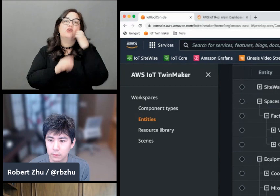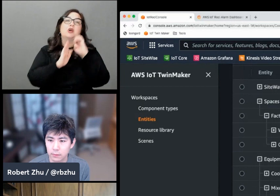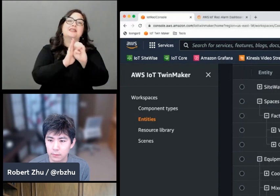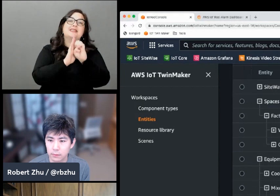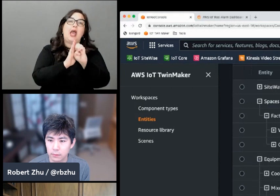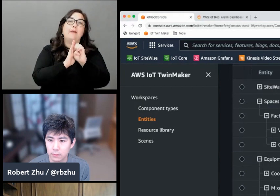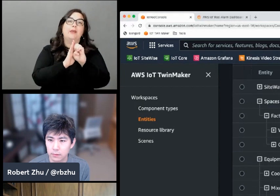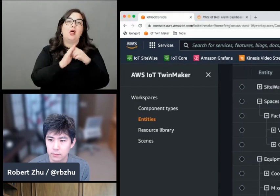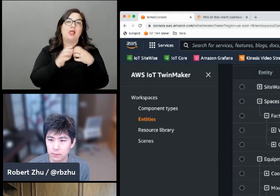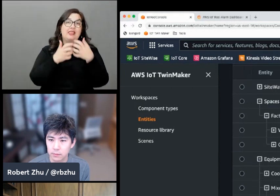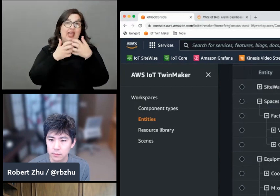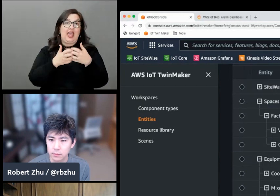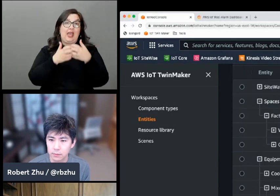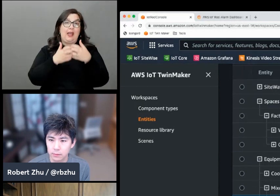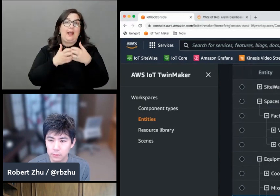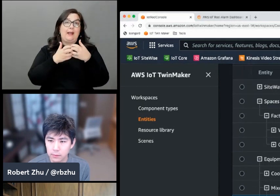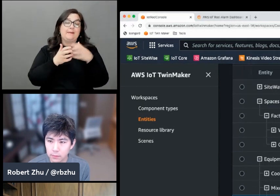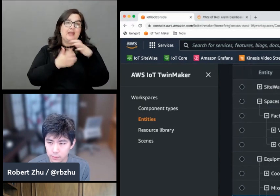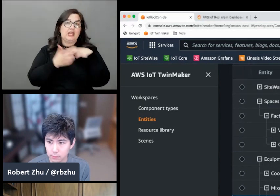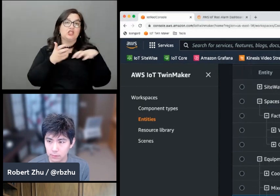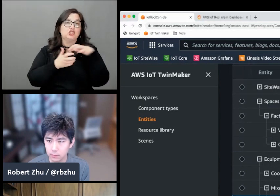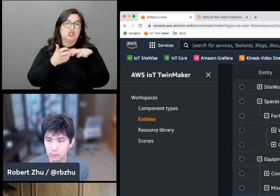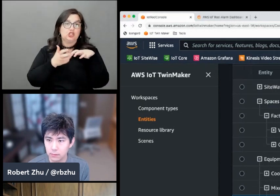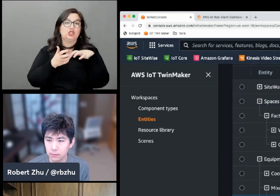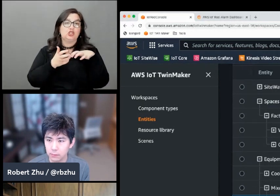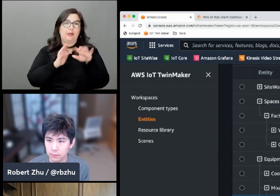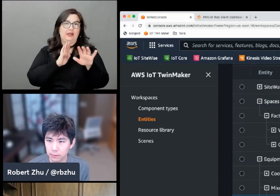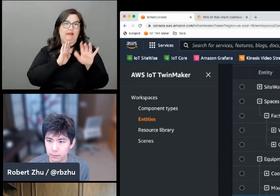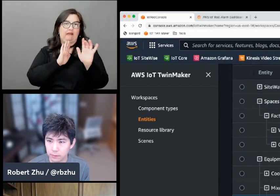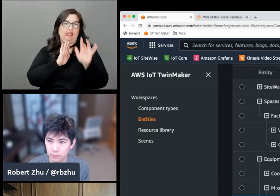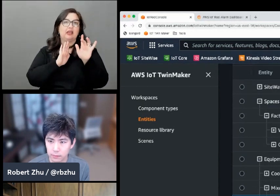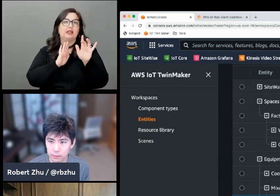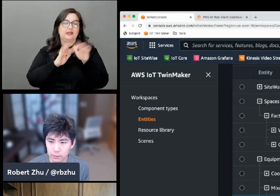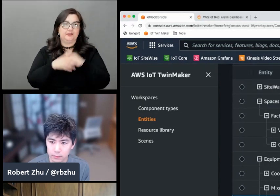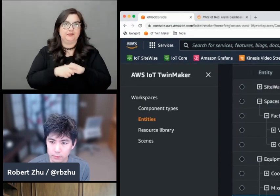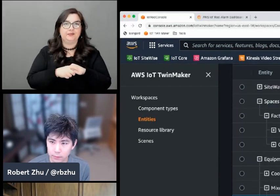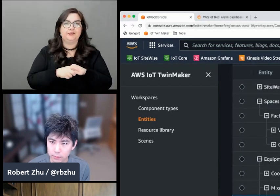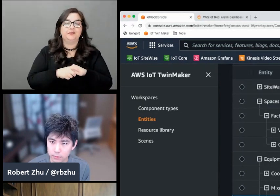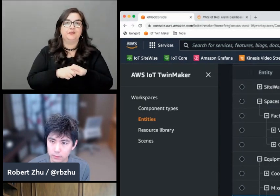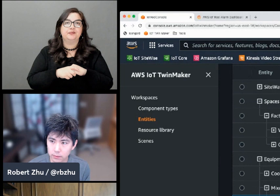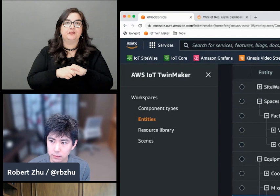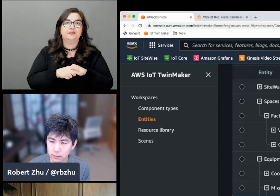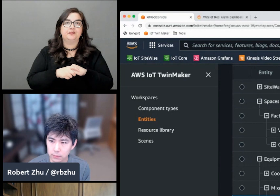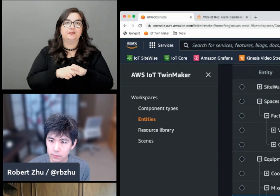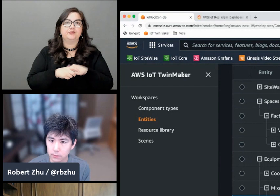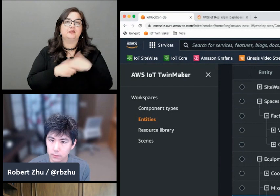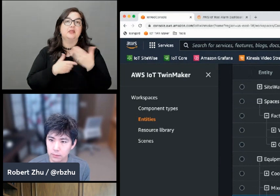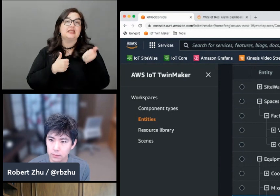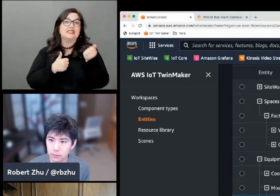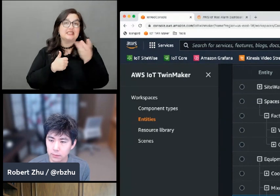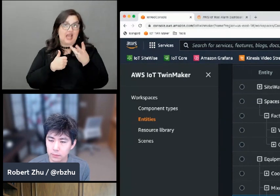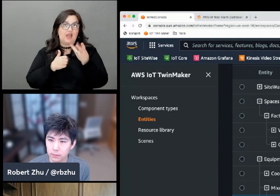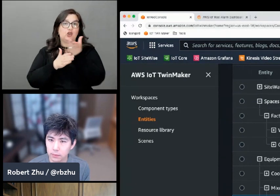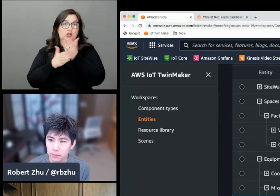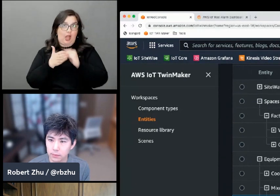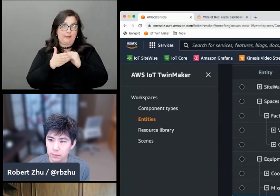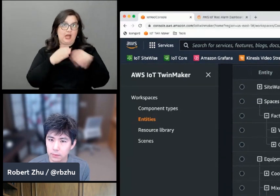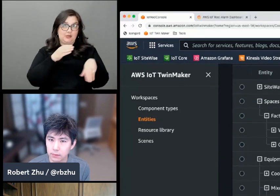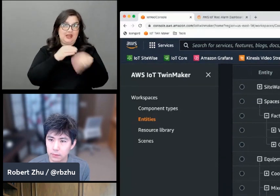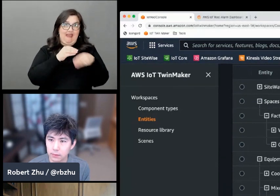there, so we'll just click on a mixer here. There is several components that get added to a